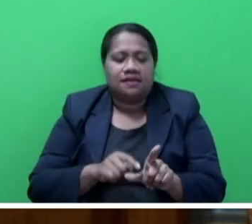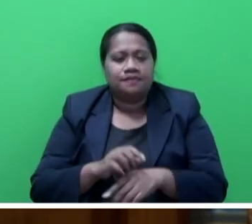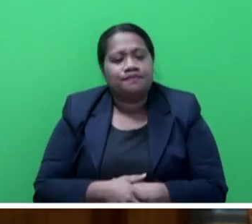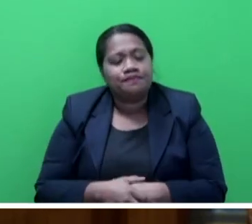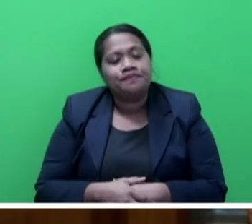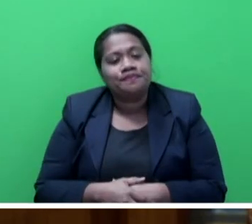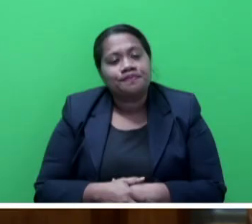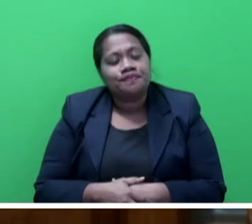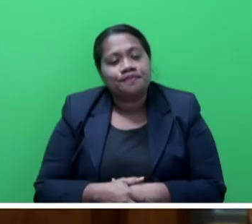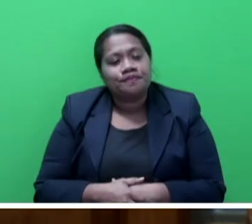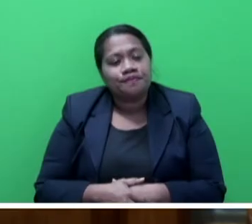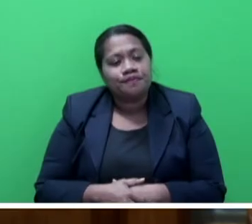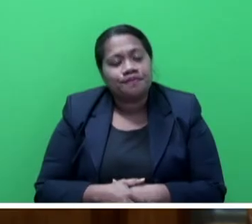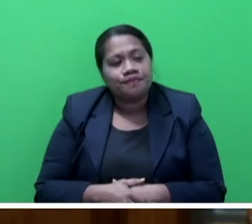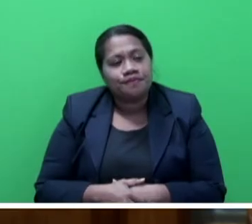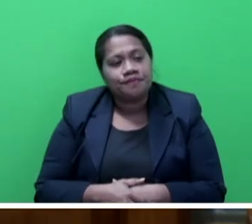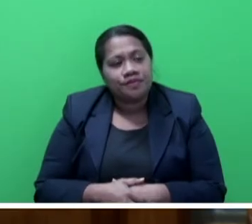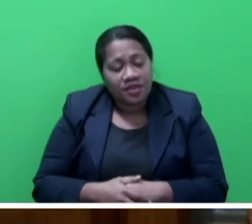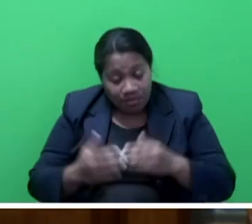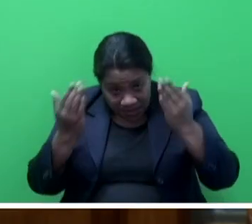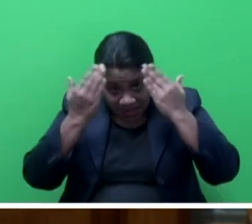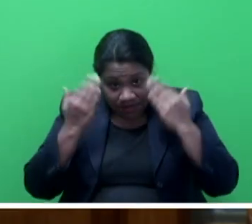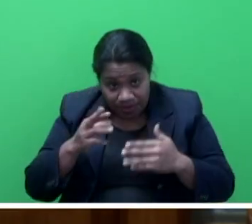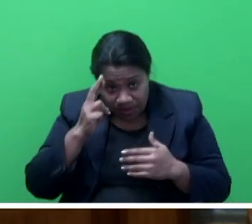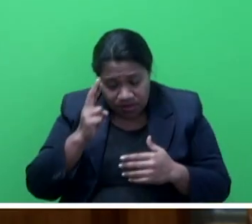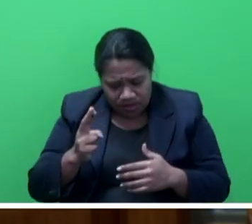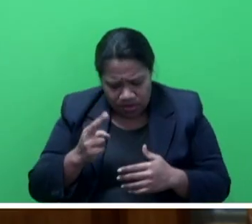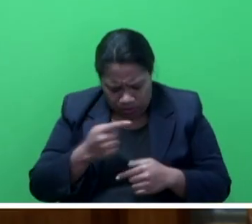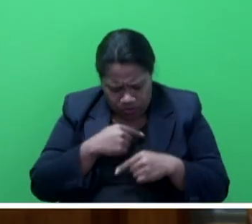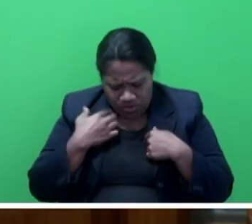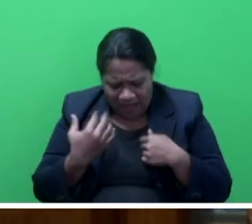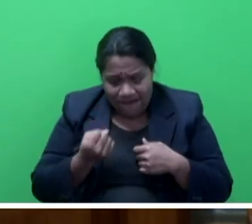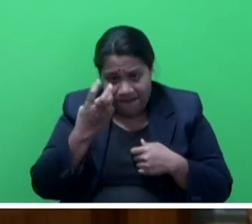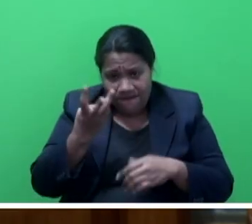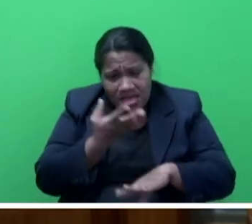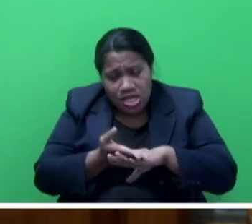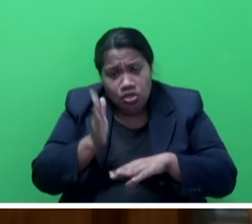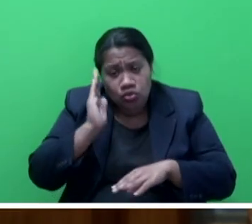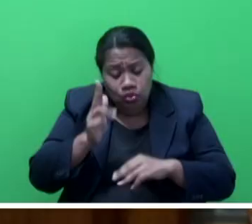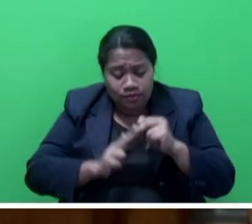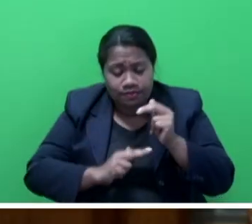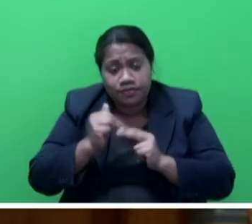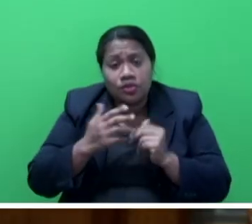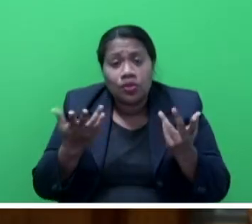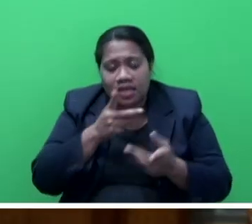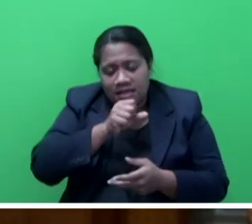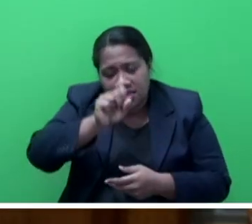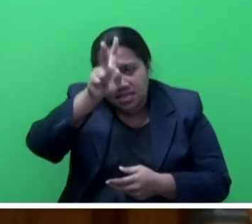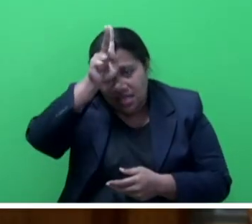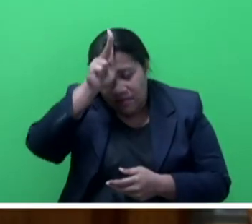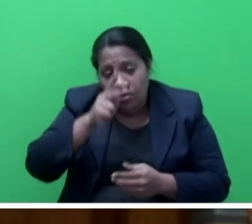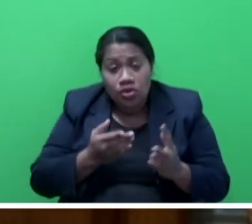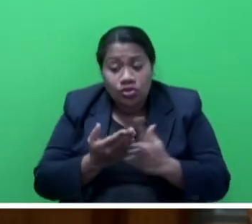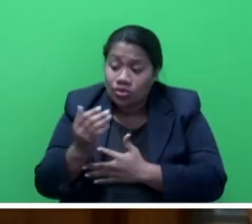Mr. Speaker, we also have 3 new school buildings coming up in Kandavu through the assistance of our Japanese